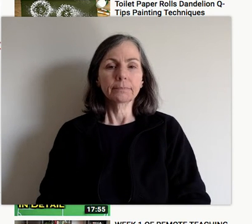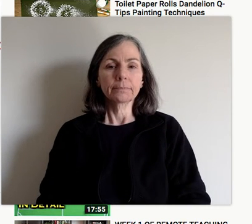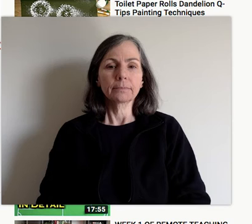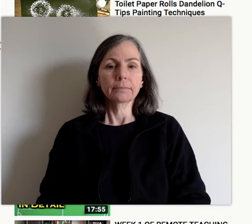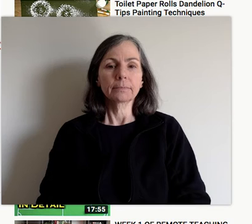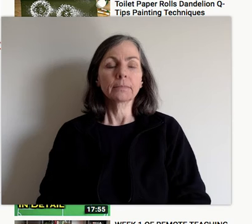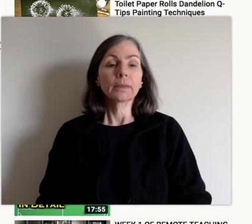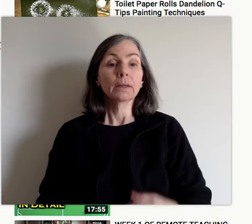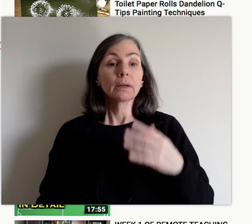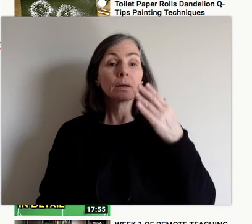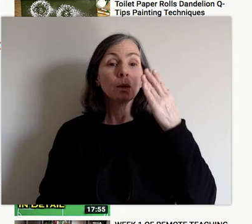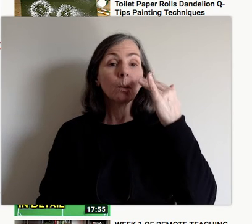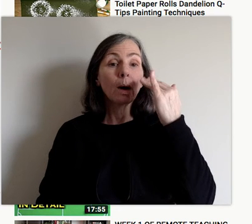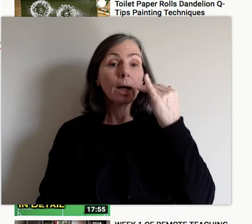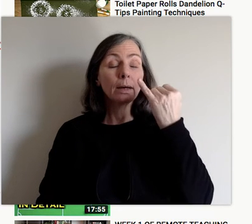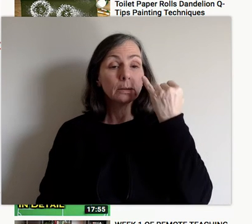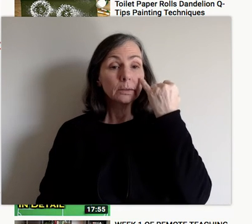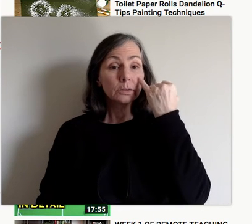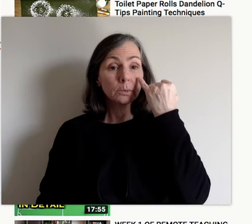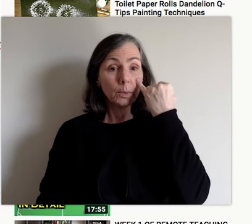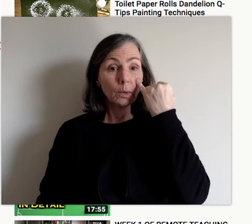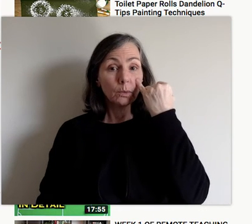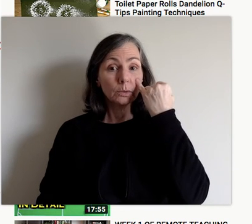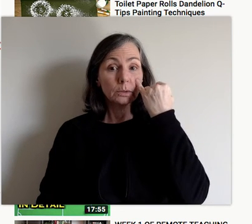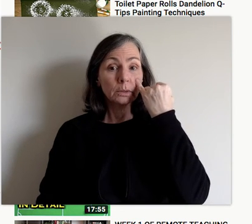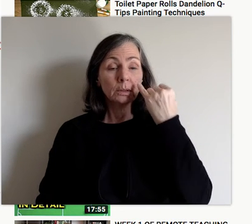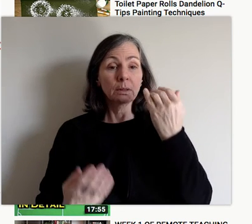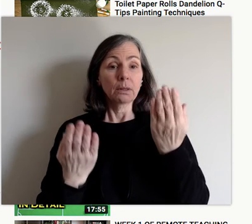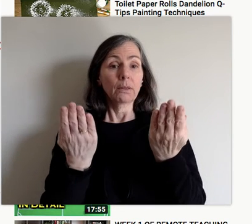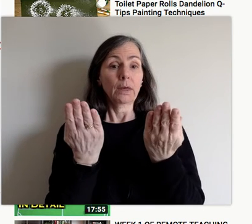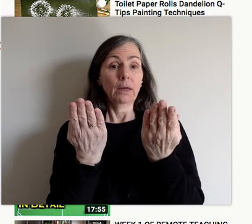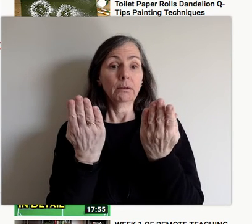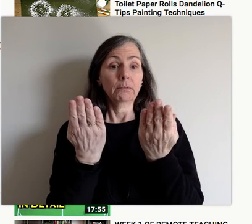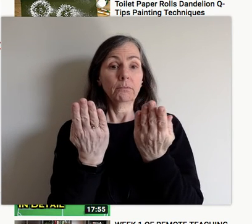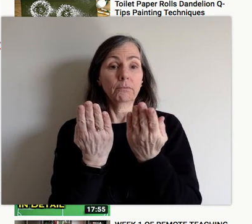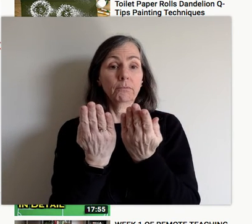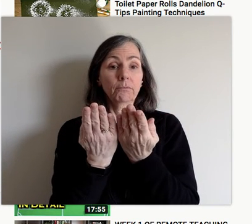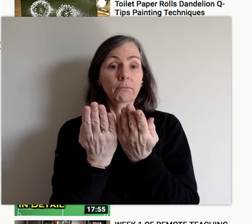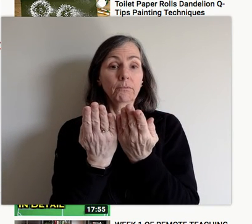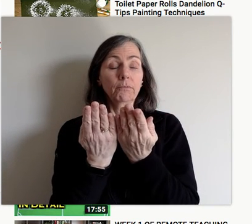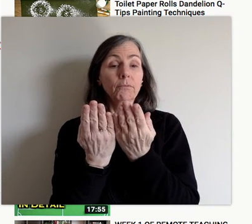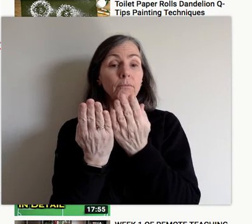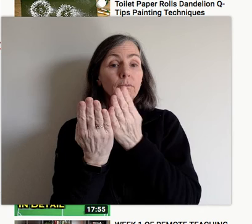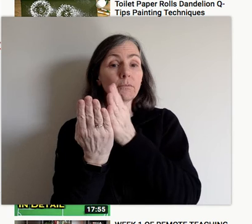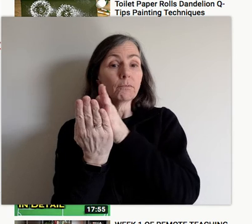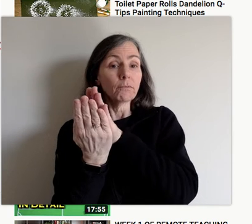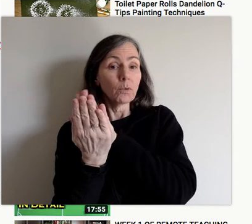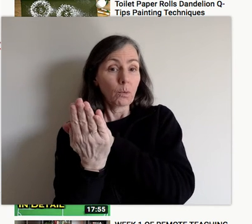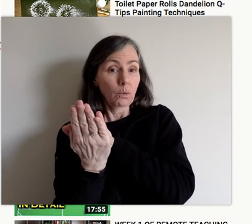Because if we folded the right side of our parabola